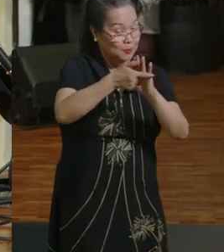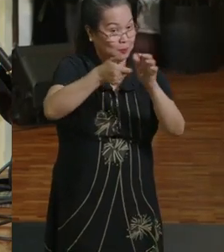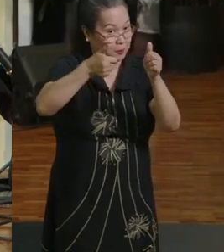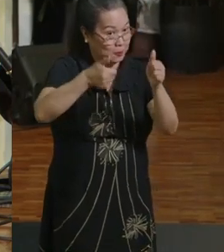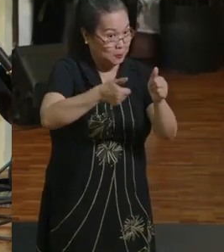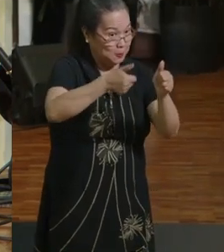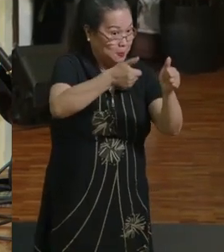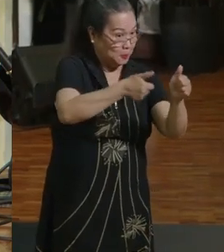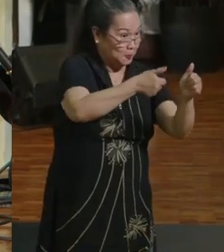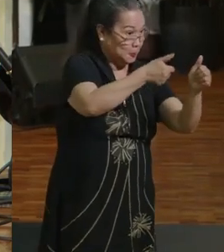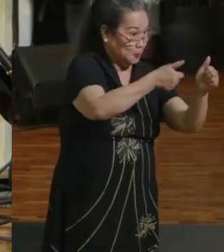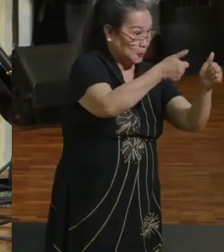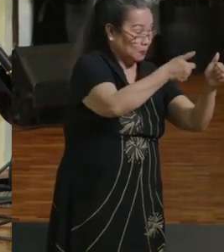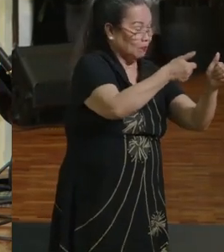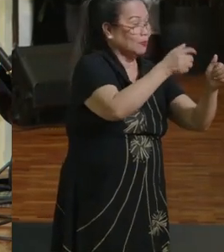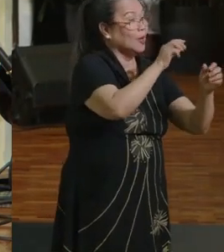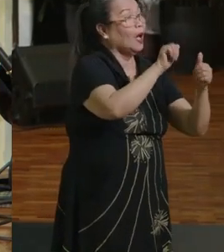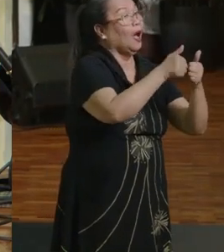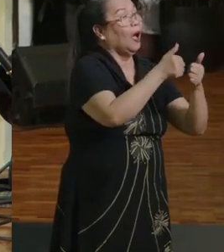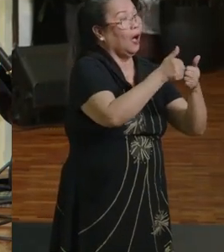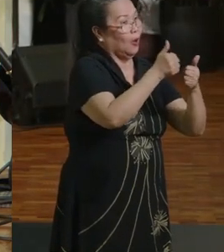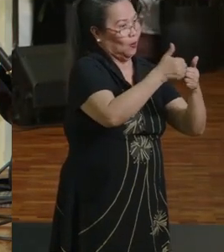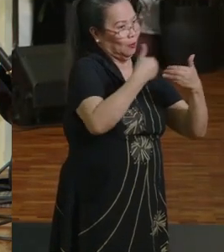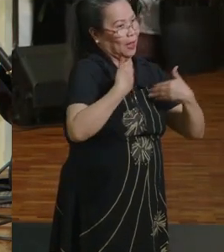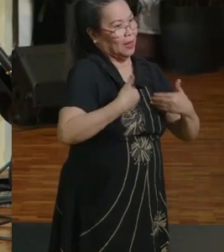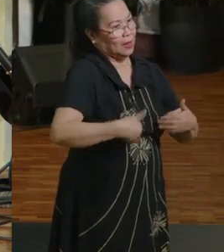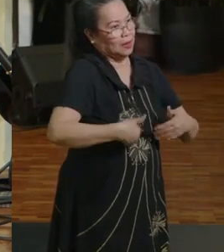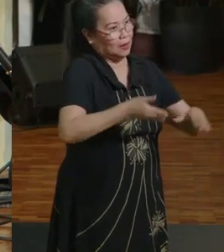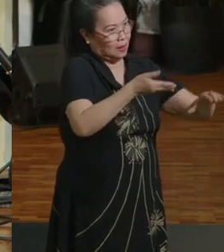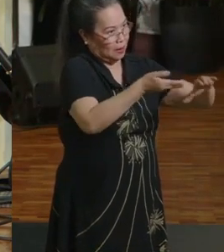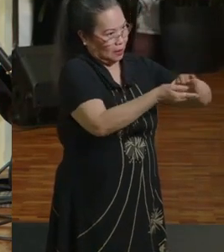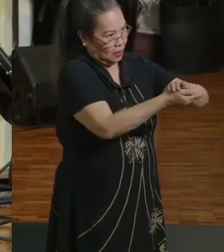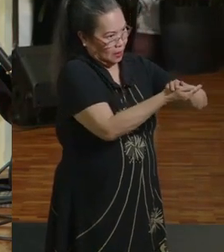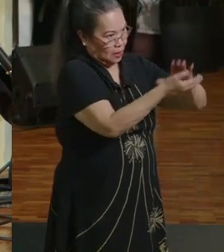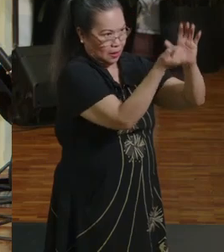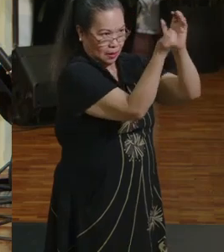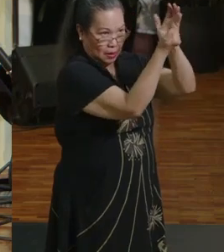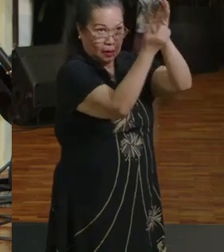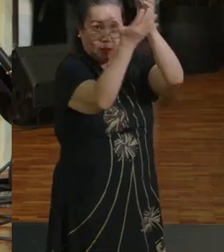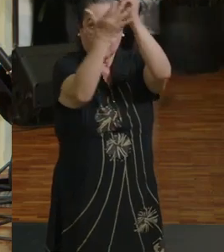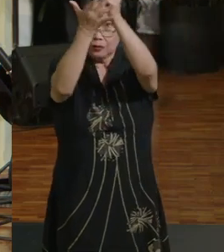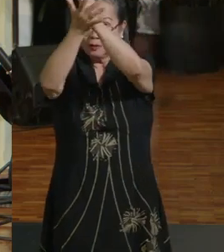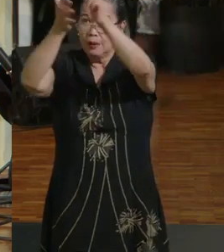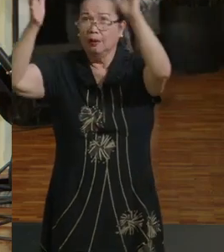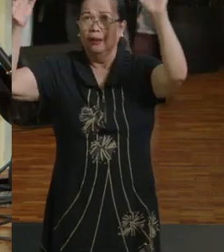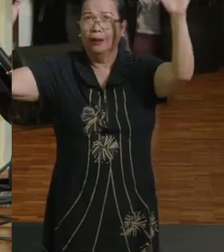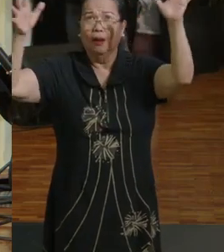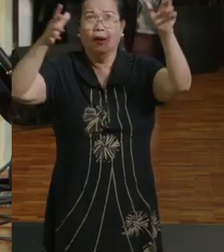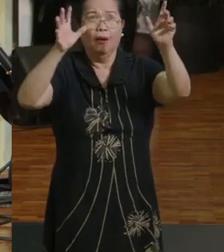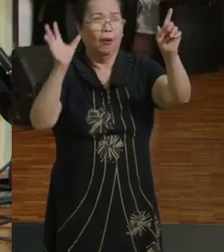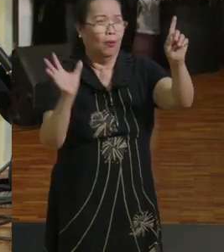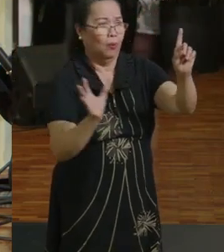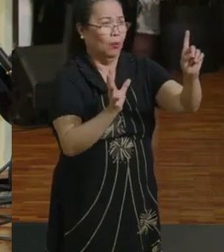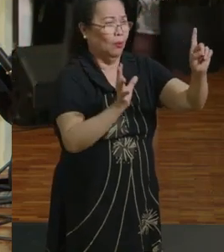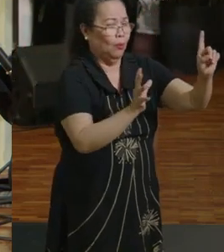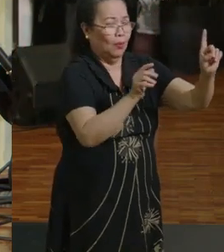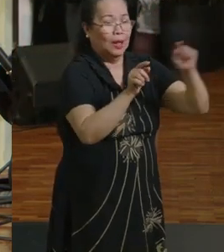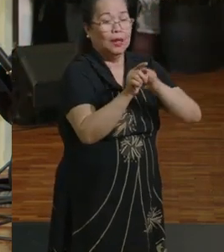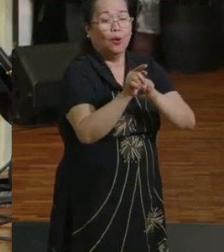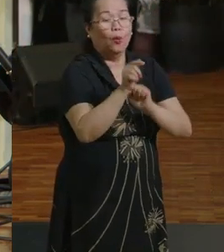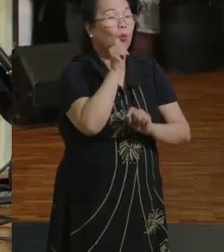the tomb and how his body was laid. Crucifixion to burial. Andon ang mga